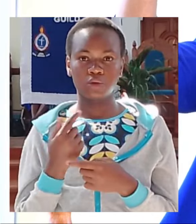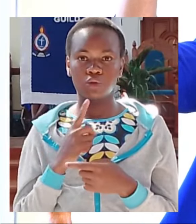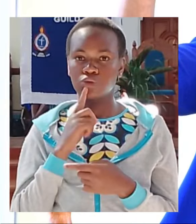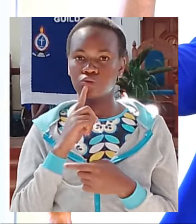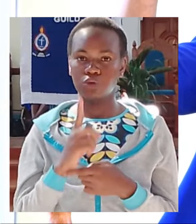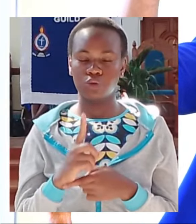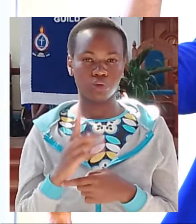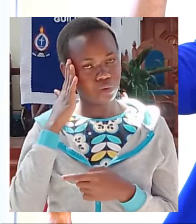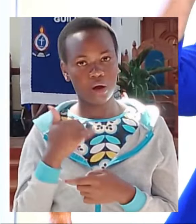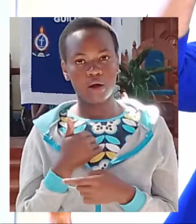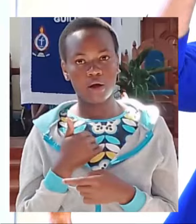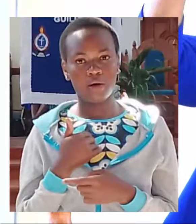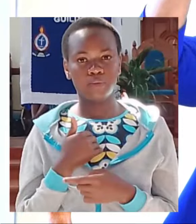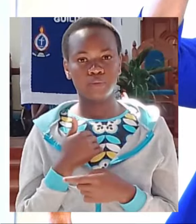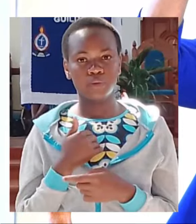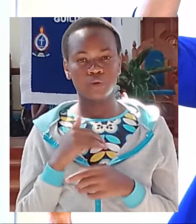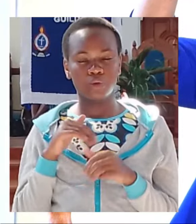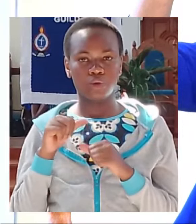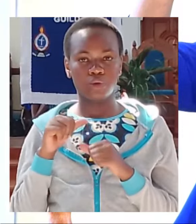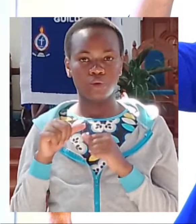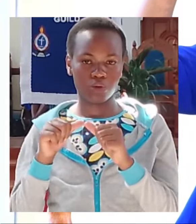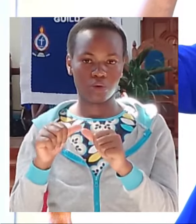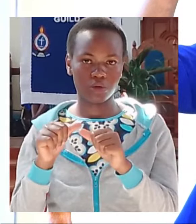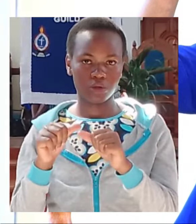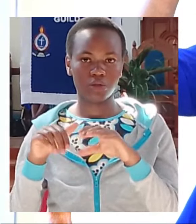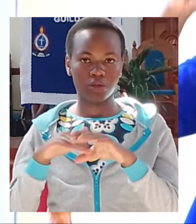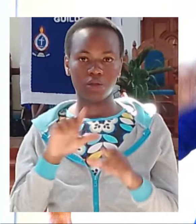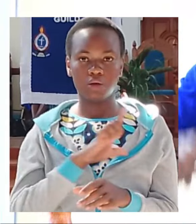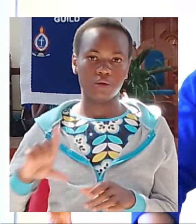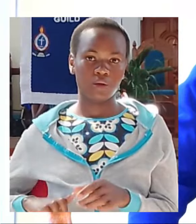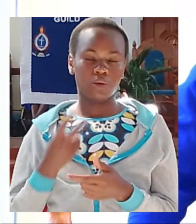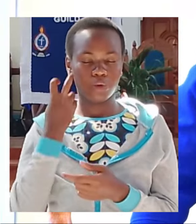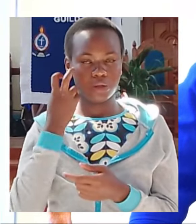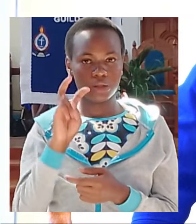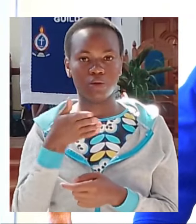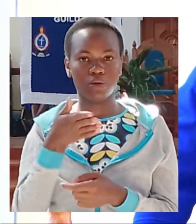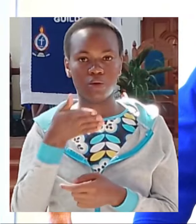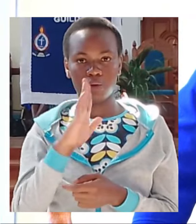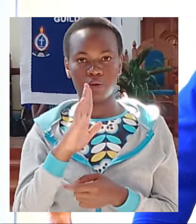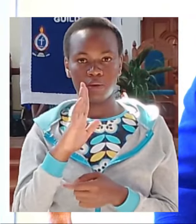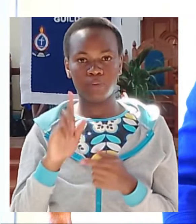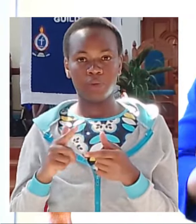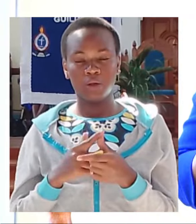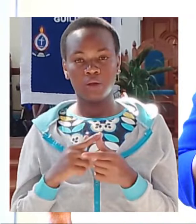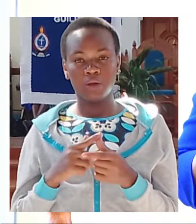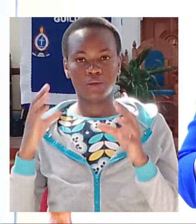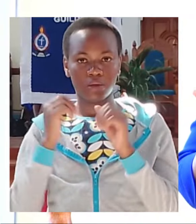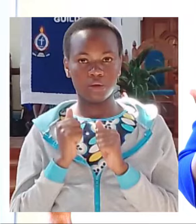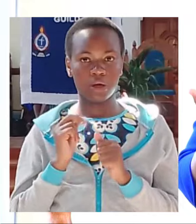we can have is that if we continue in the Lord, we will see him and he will hold